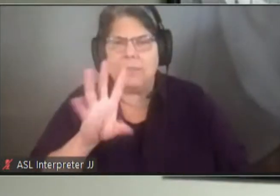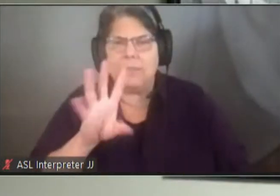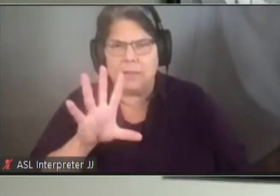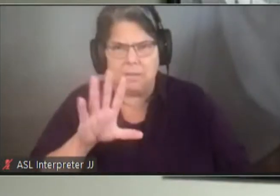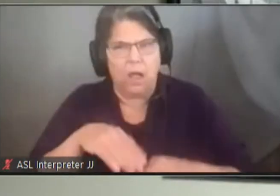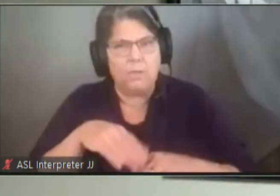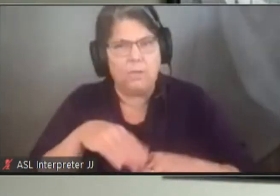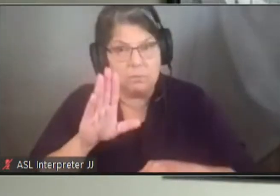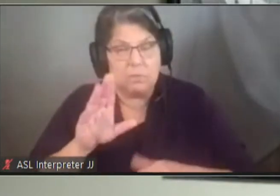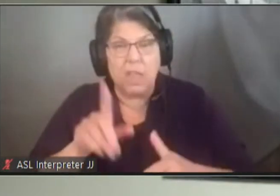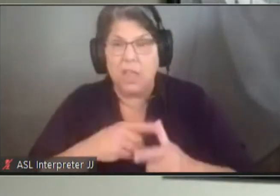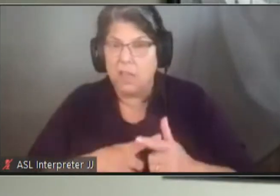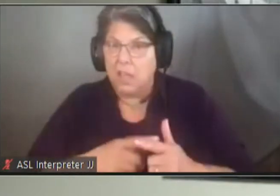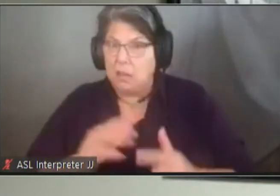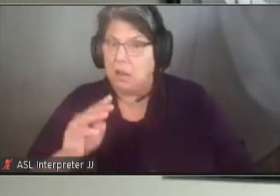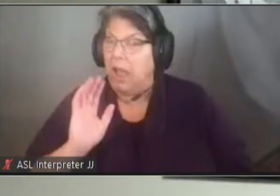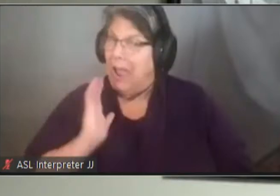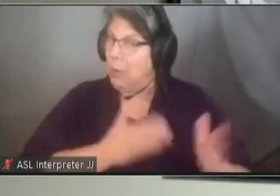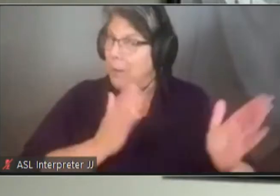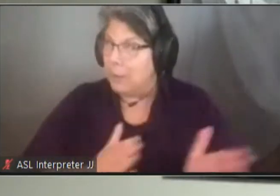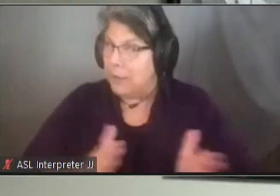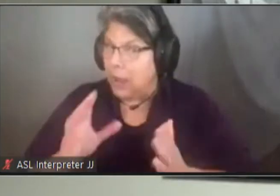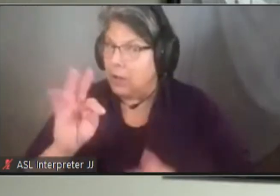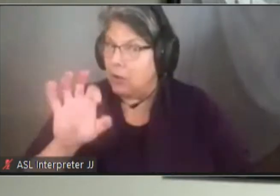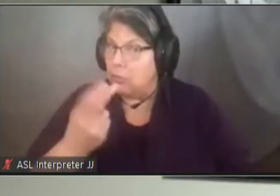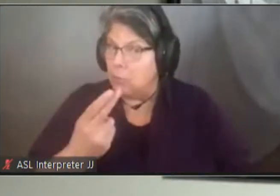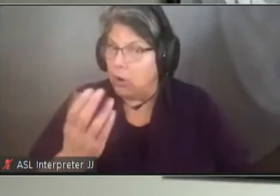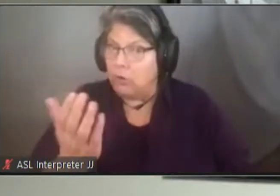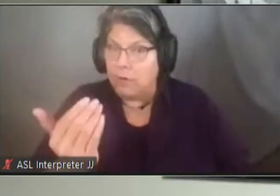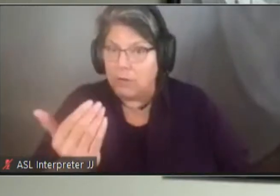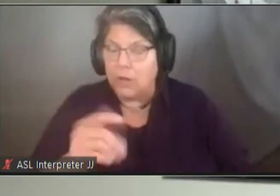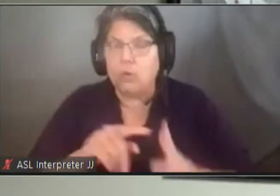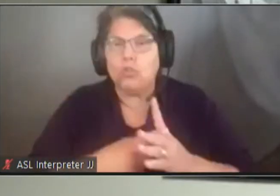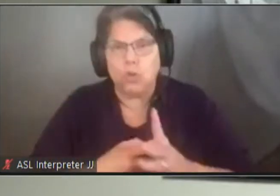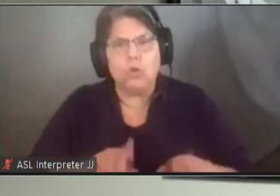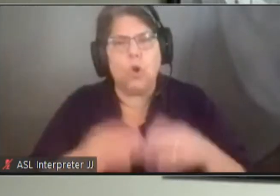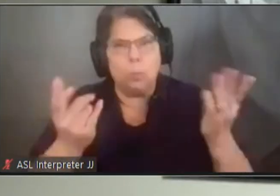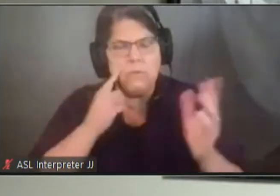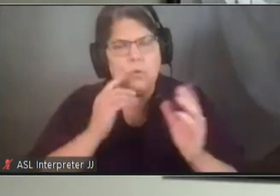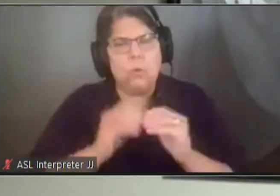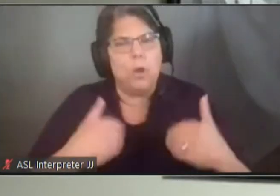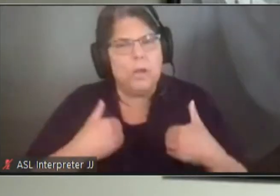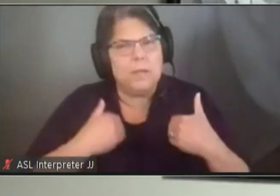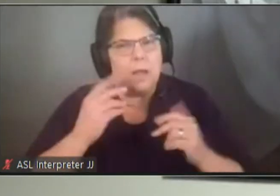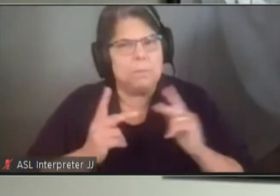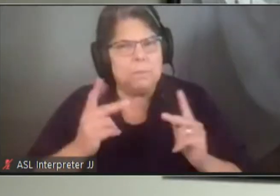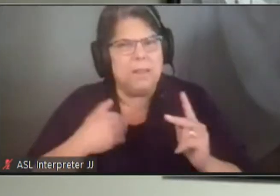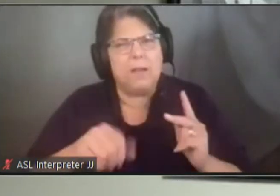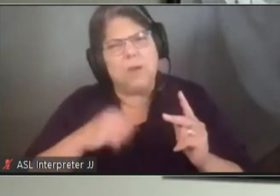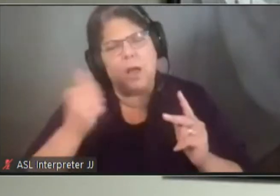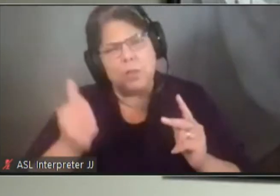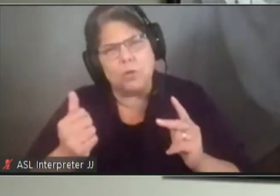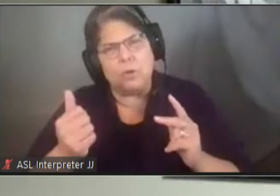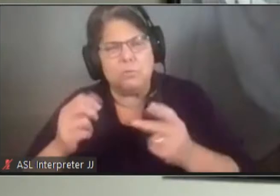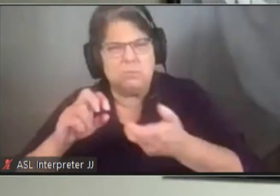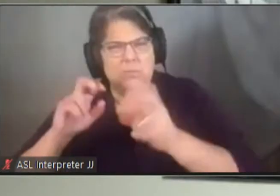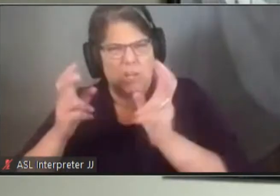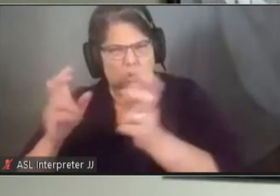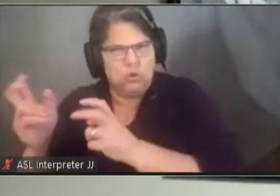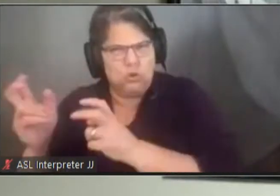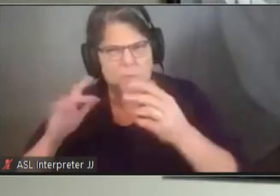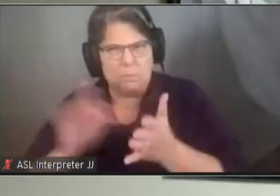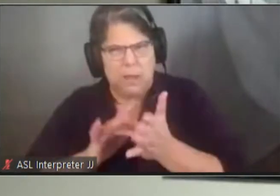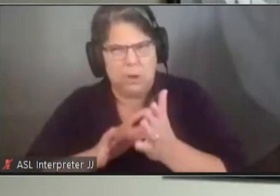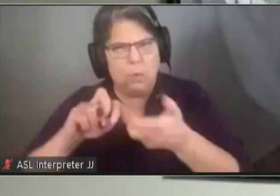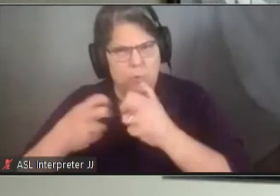March 15th, the plan is to open to younger people who have various comorbidities and disabilities that were